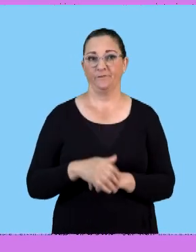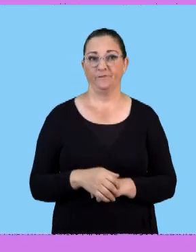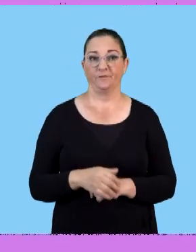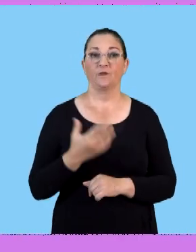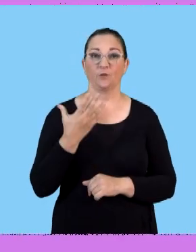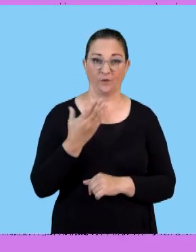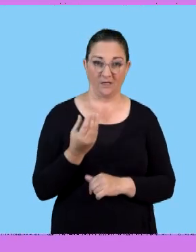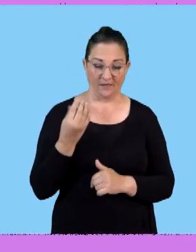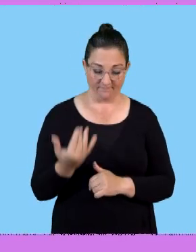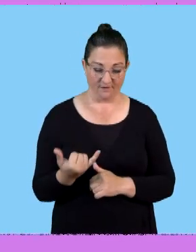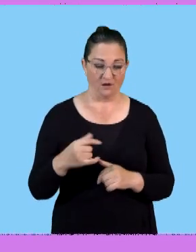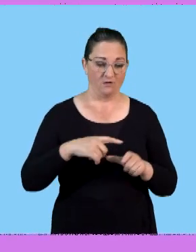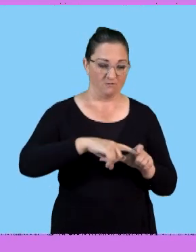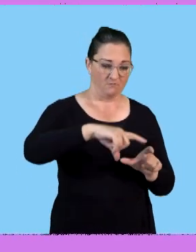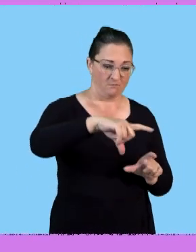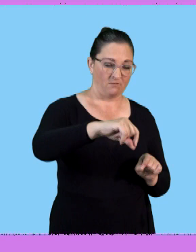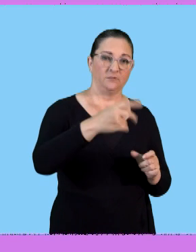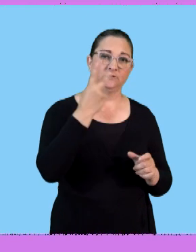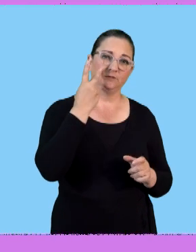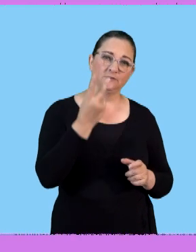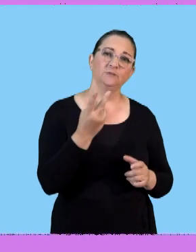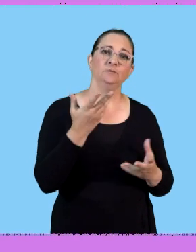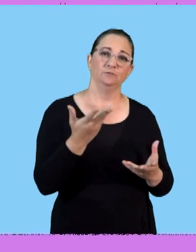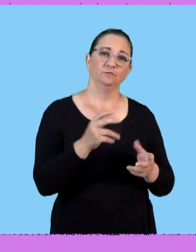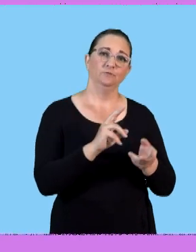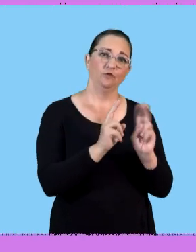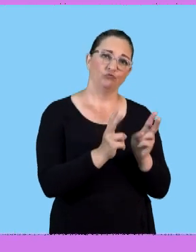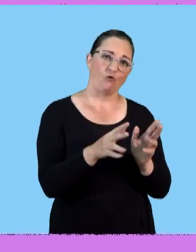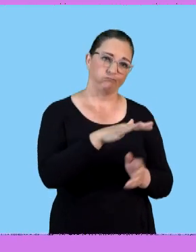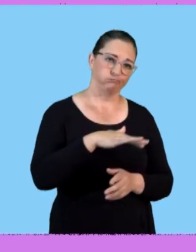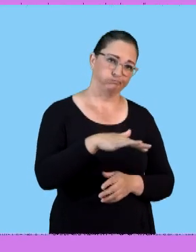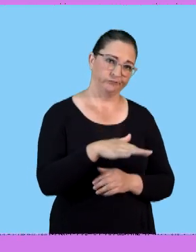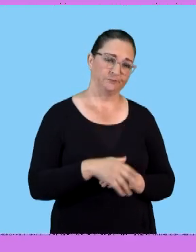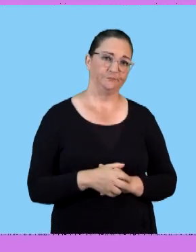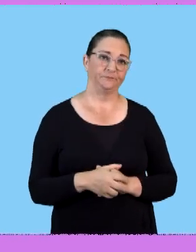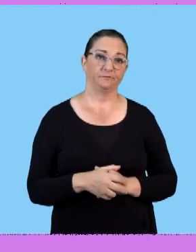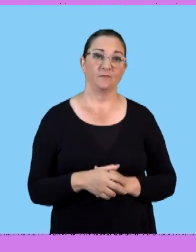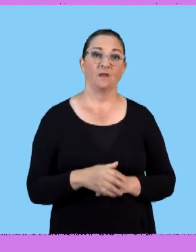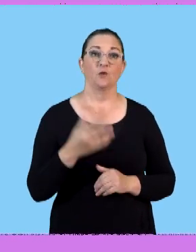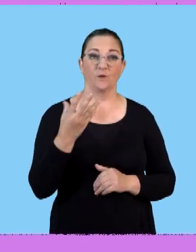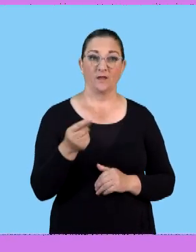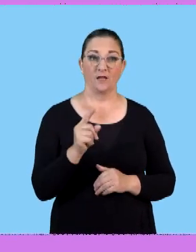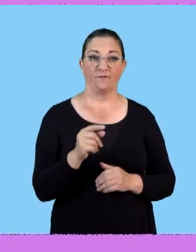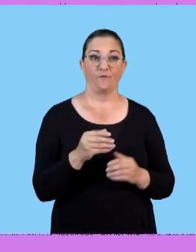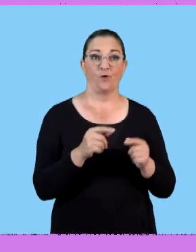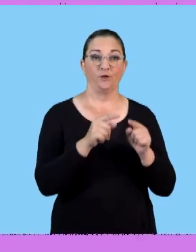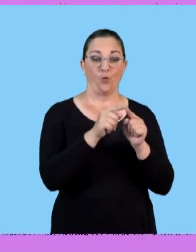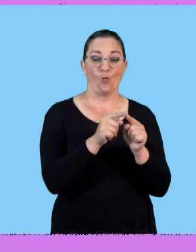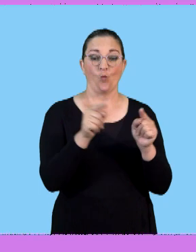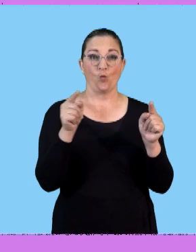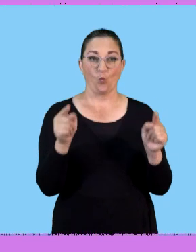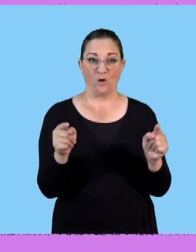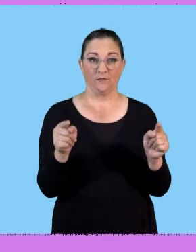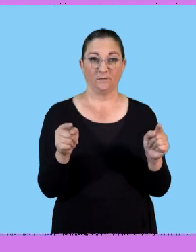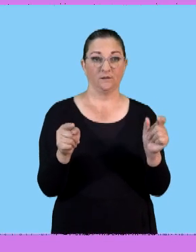have the diagram of a soccer field, and then quickly let's see what is happening here. Here we have our width, and we have a maximum